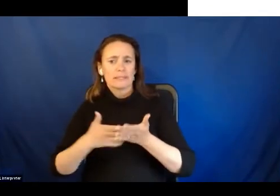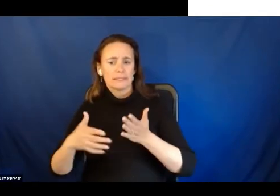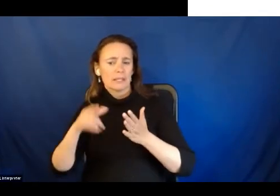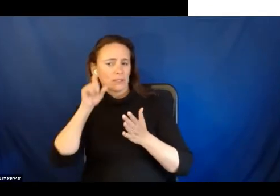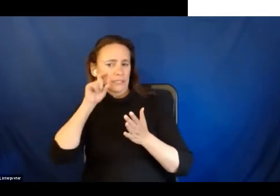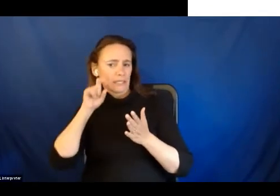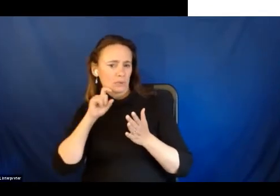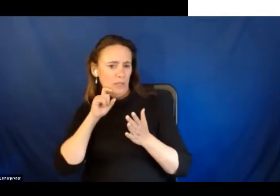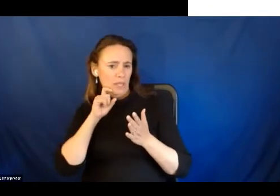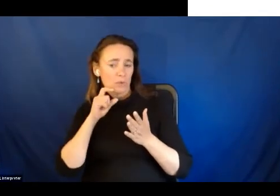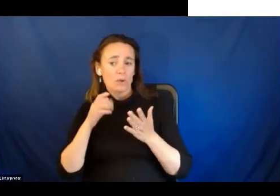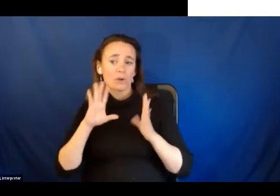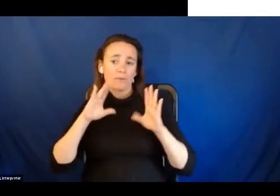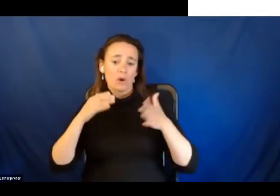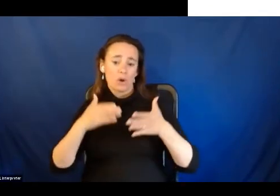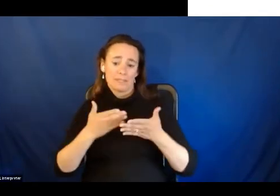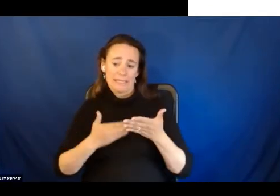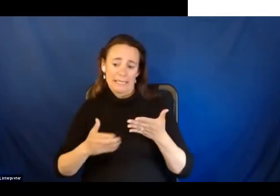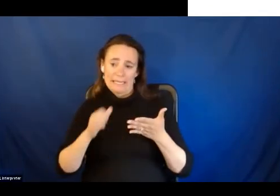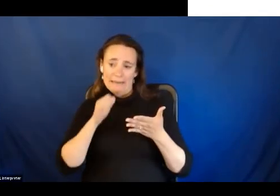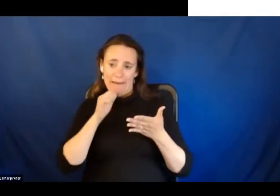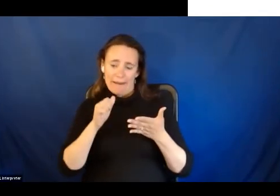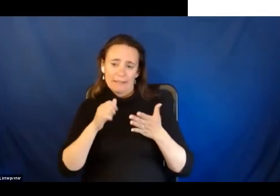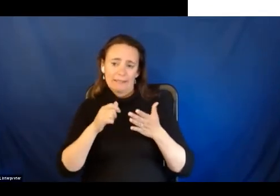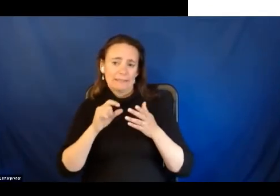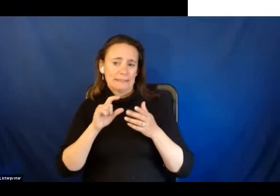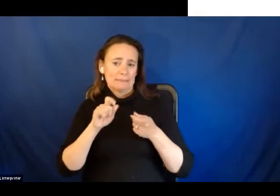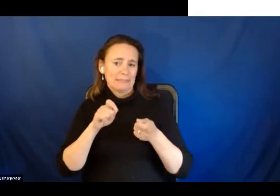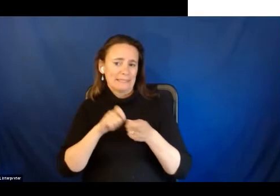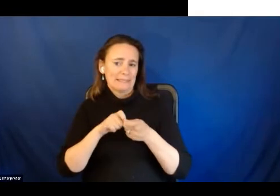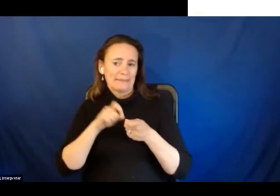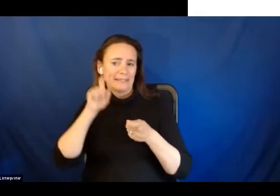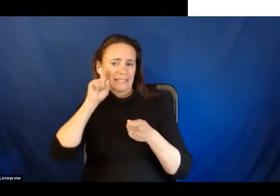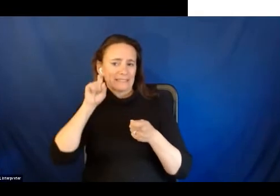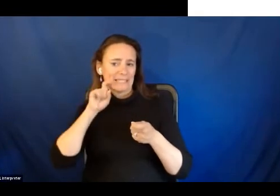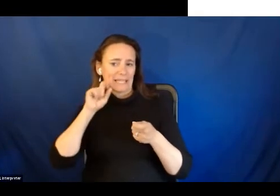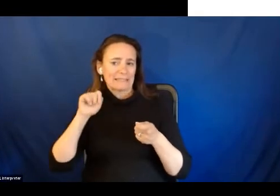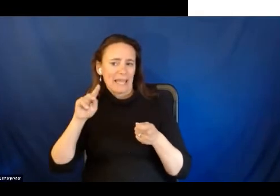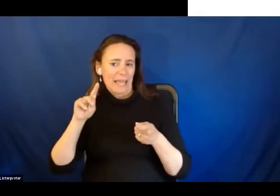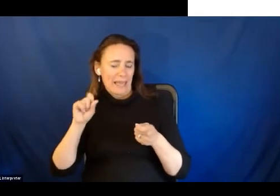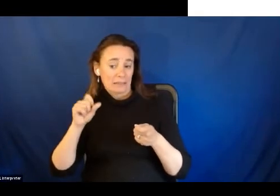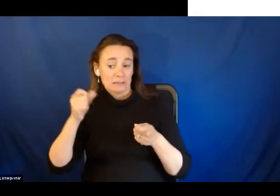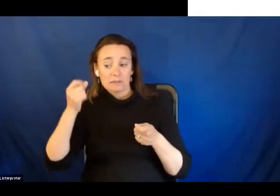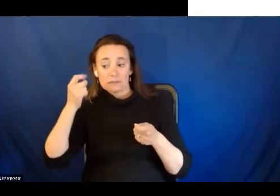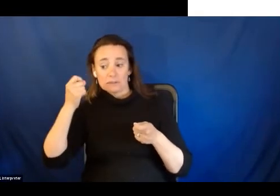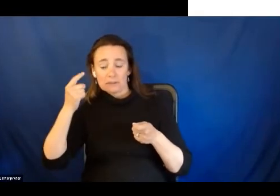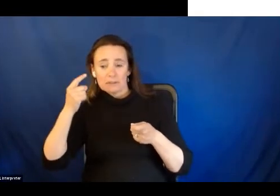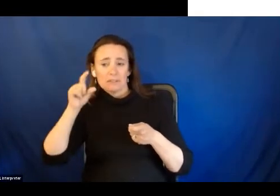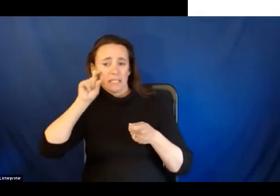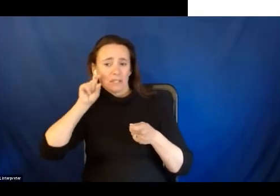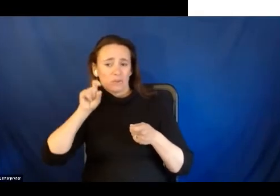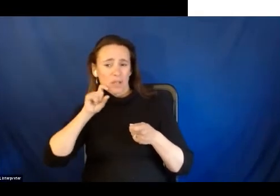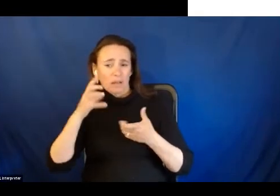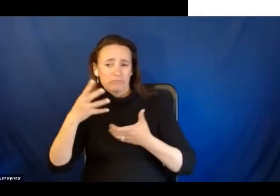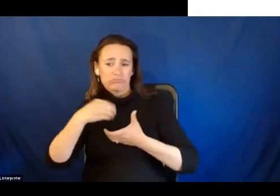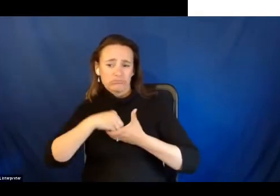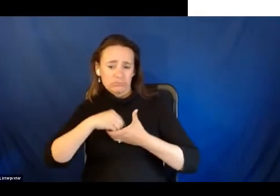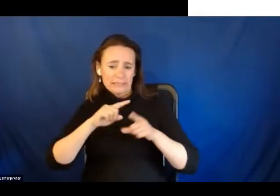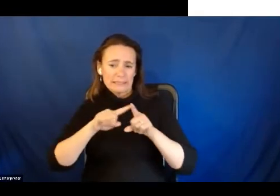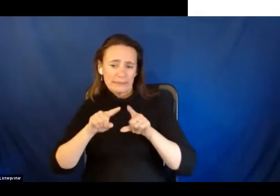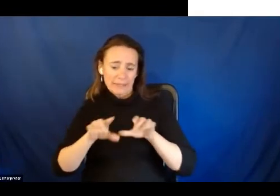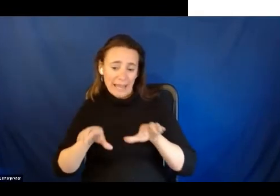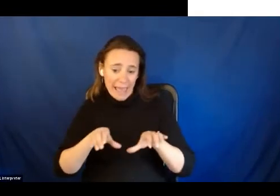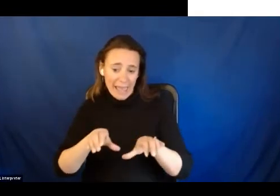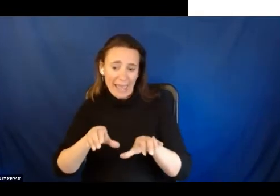that weren't specific sex acts because sexuality encompasses a range of different acts and experiences